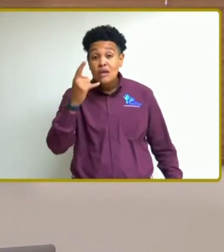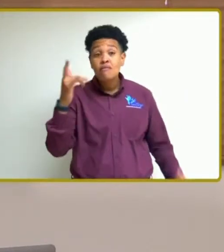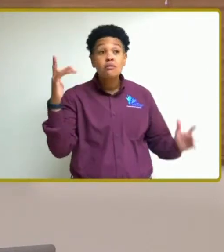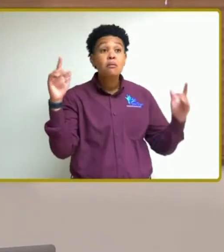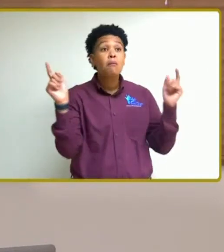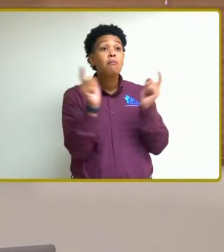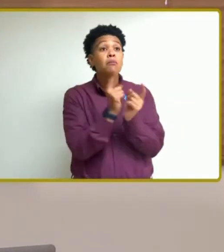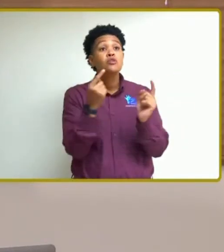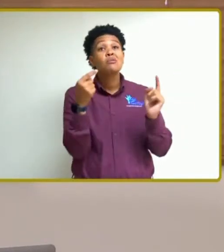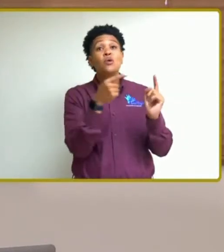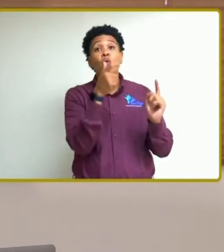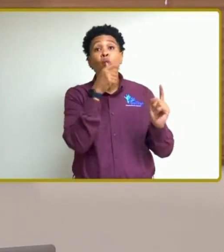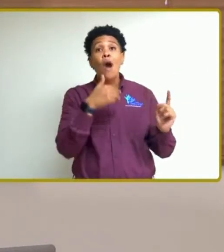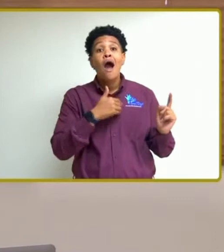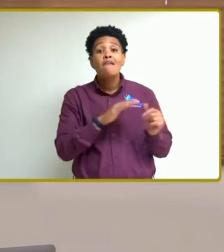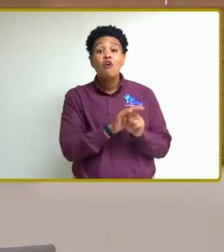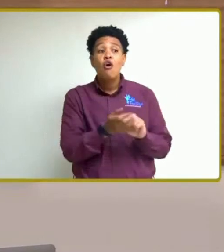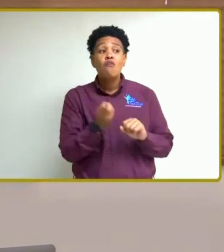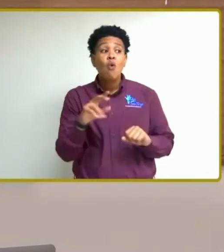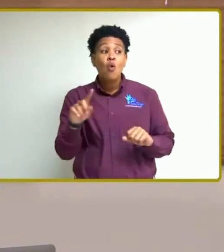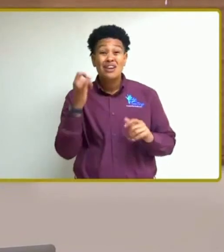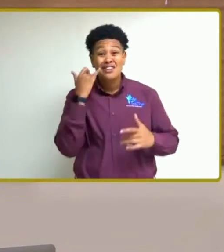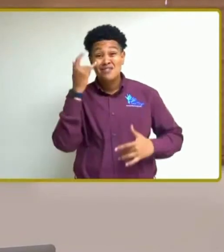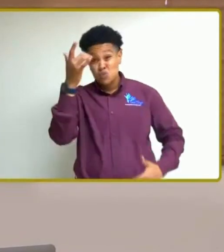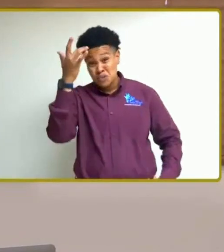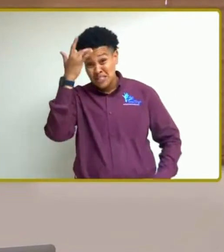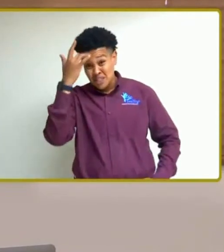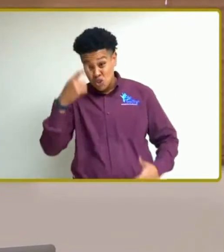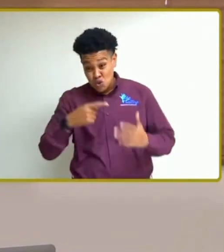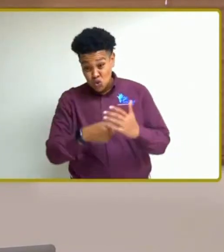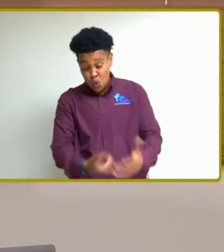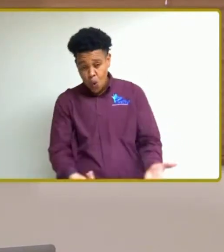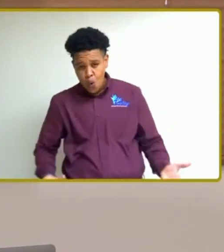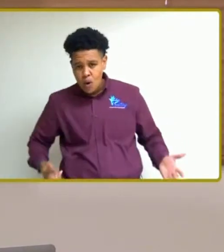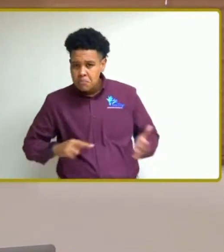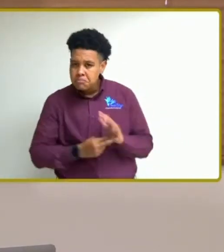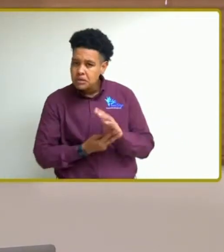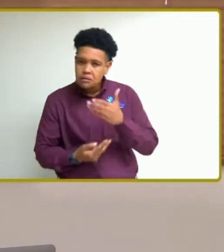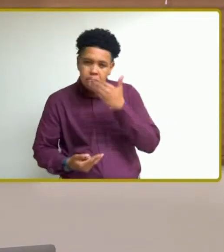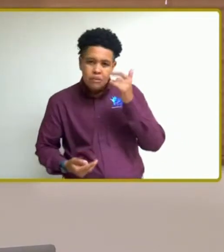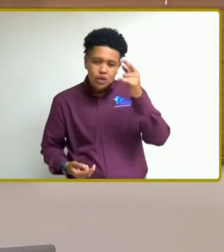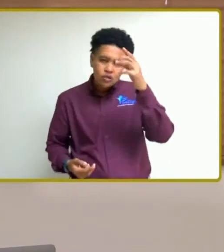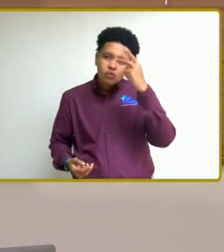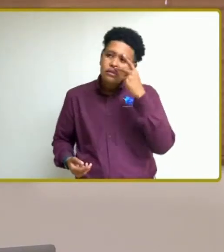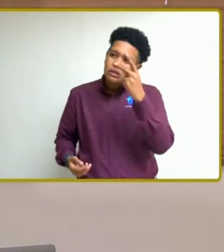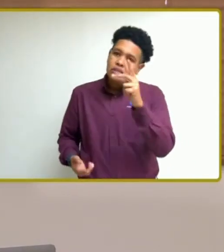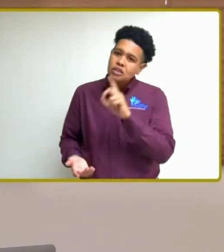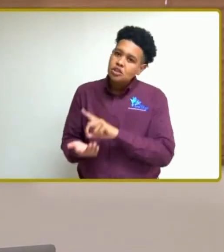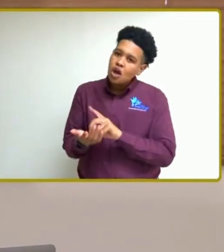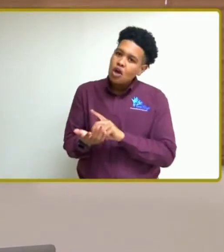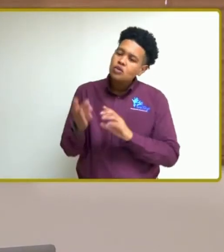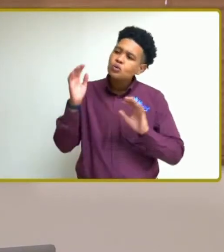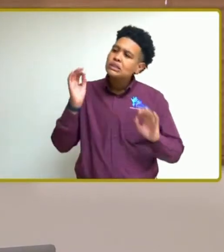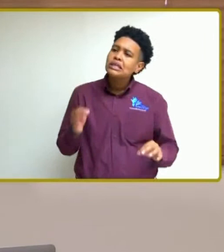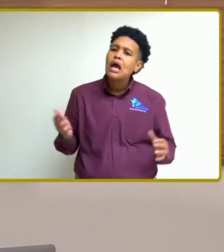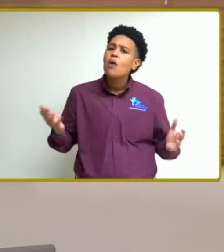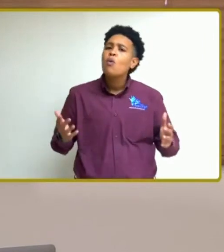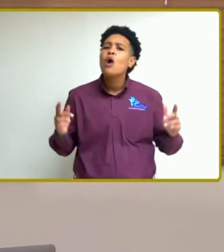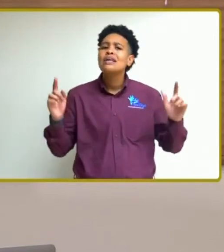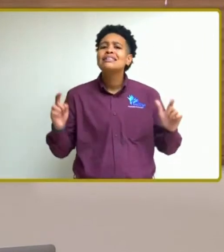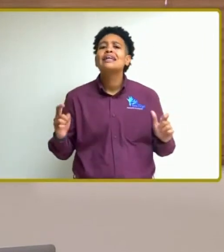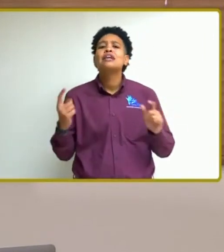contact or if you are symptomatic, then it is best that you see your doctor to decide what test